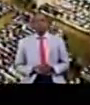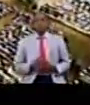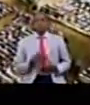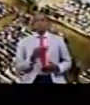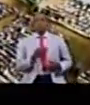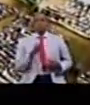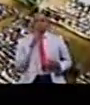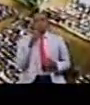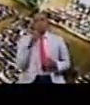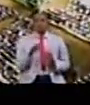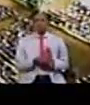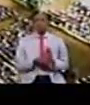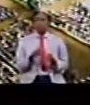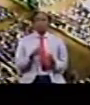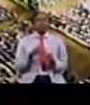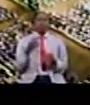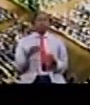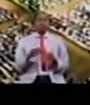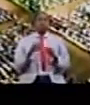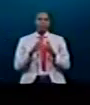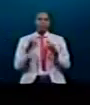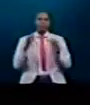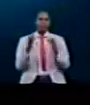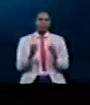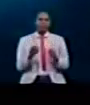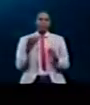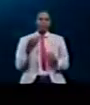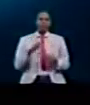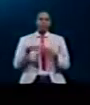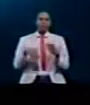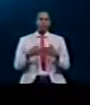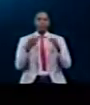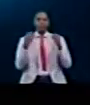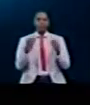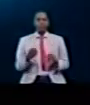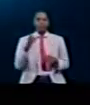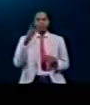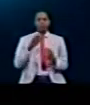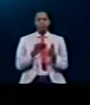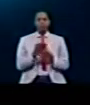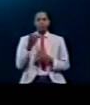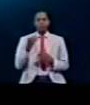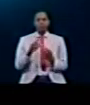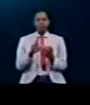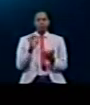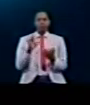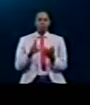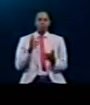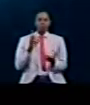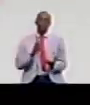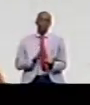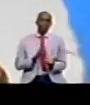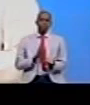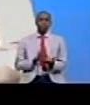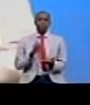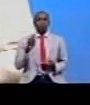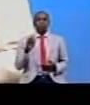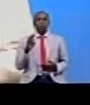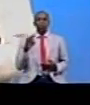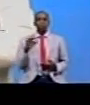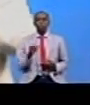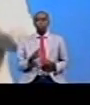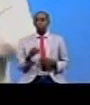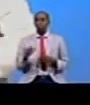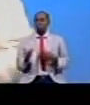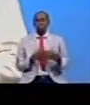just called and said, honey, please don't pass this direction based on what God just with. Our wives' eyes will be open.